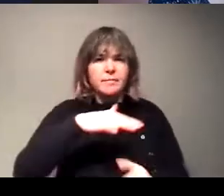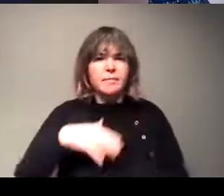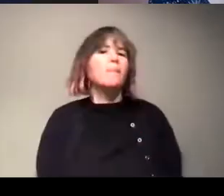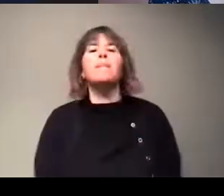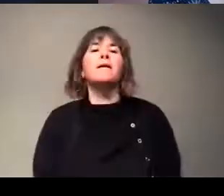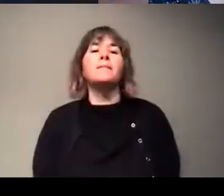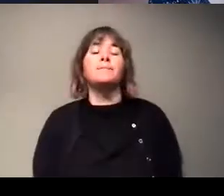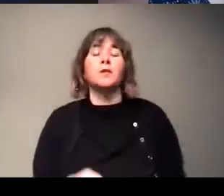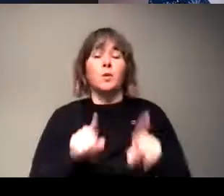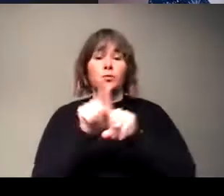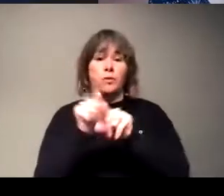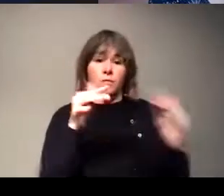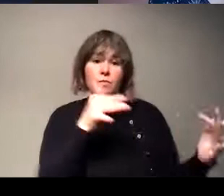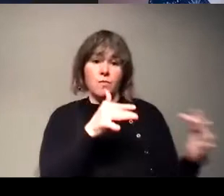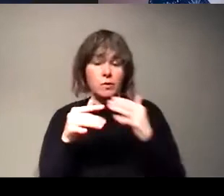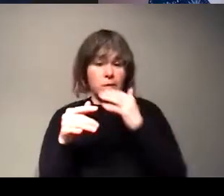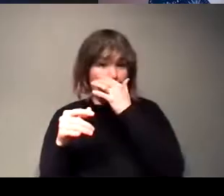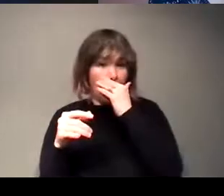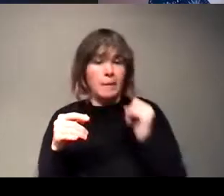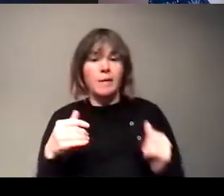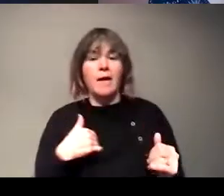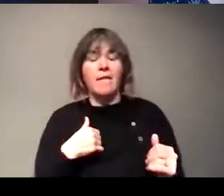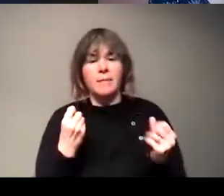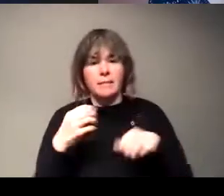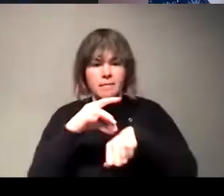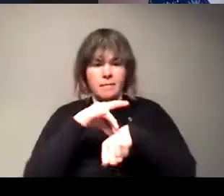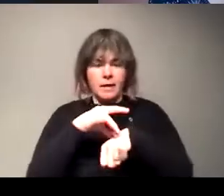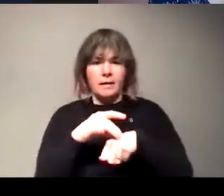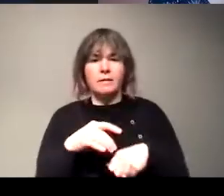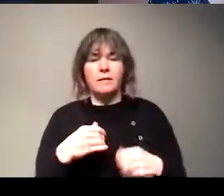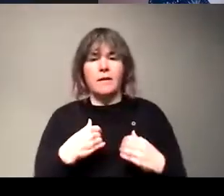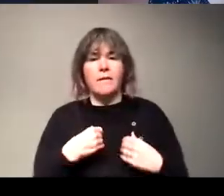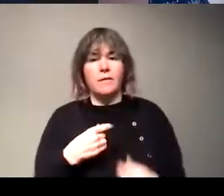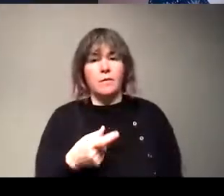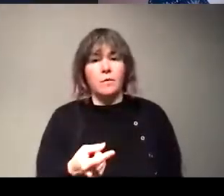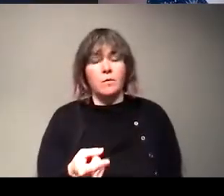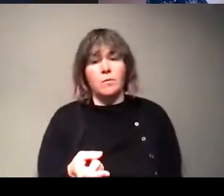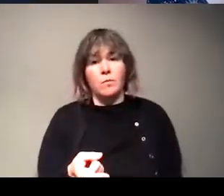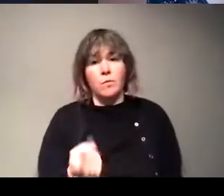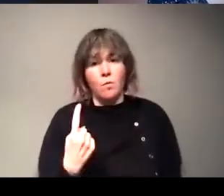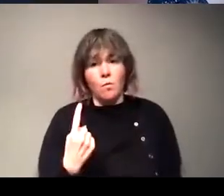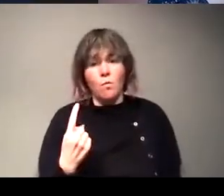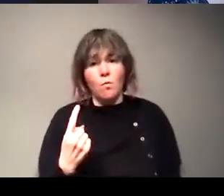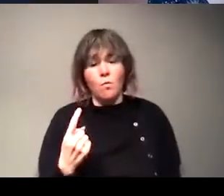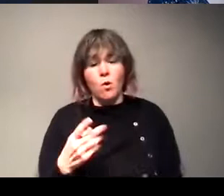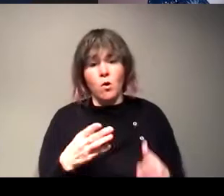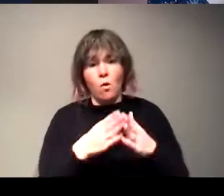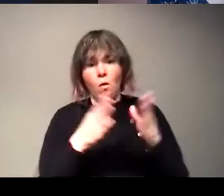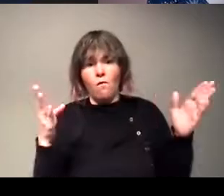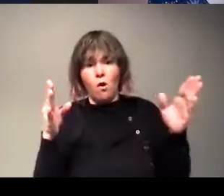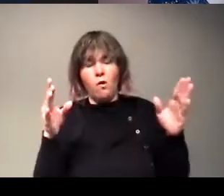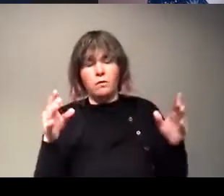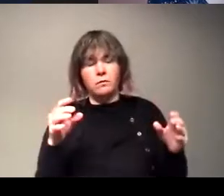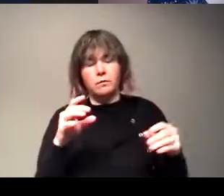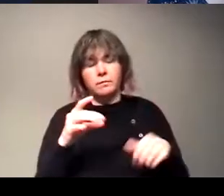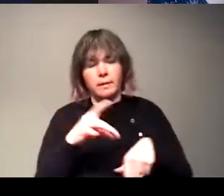Star Wars, there are a lot of planets that have kind of one kind of overall type of climate. Like, Tatooine's